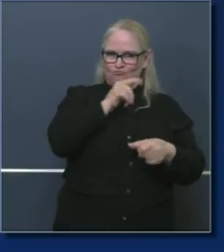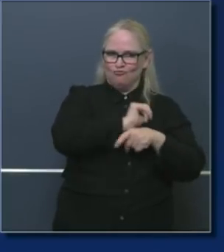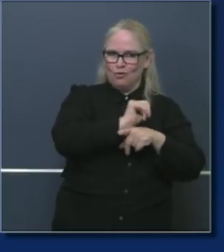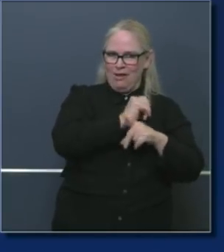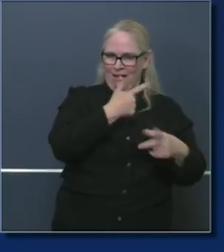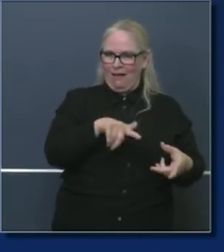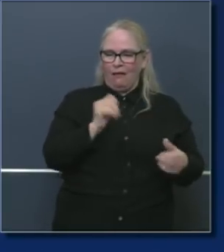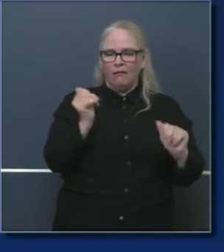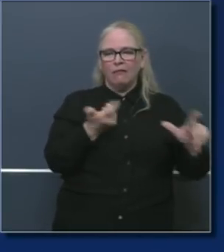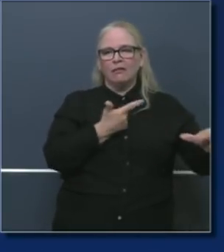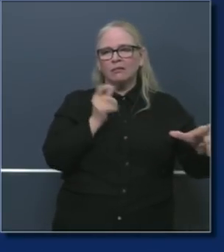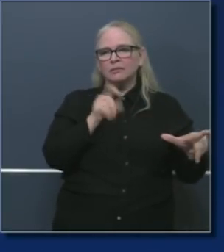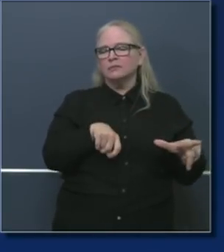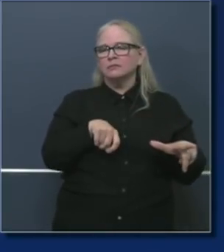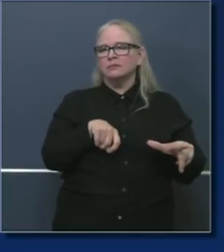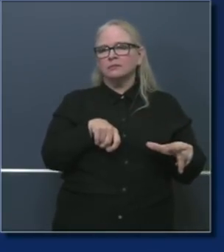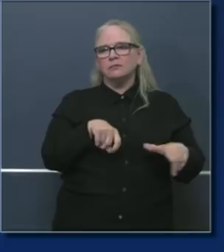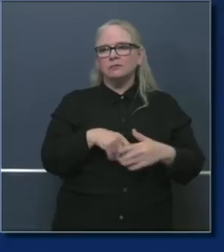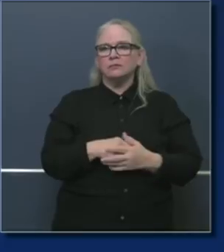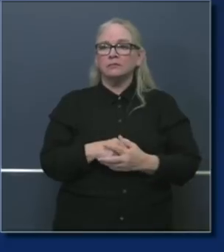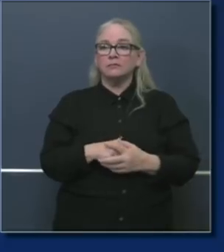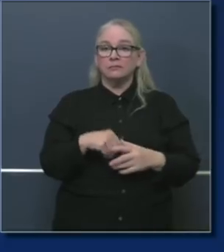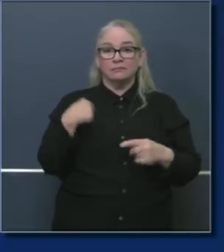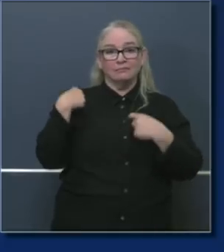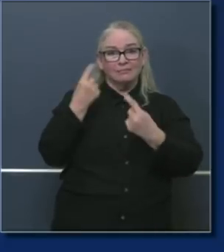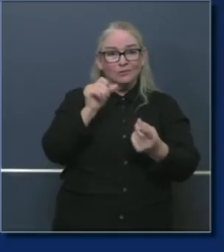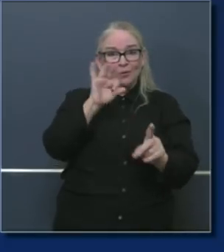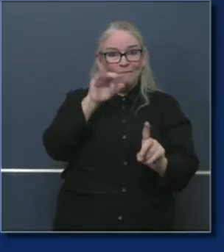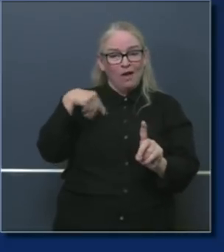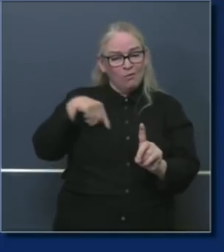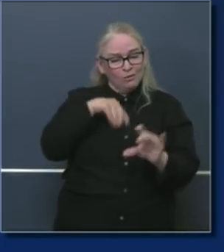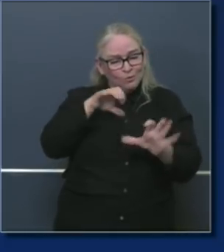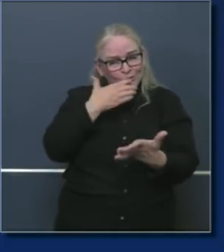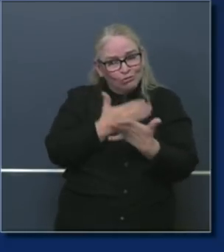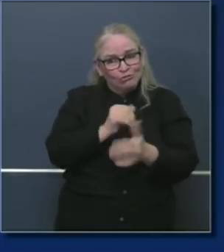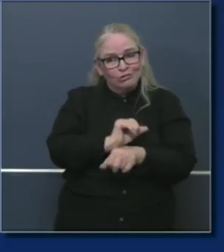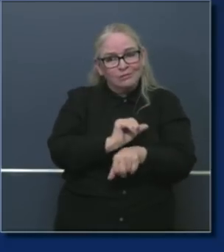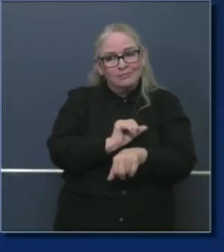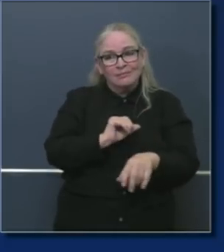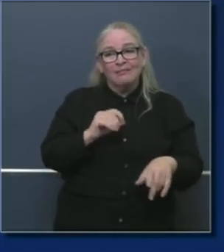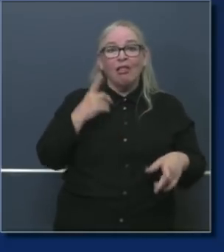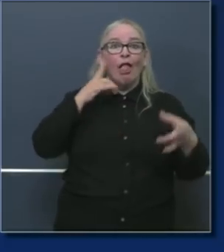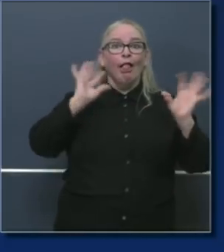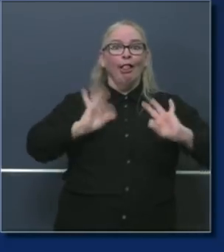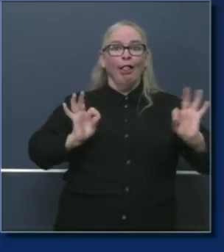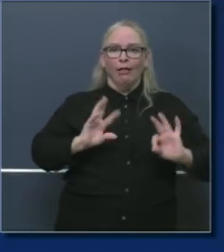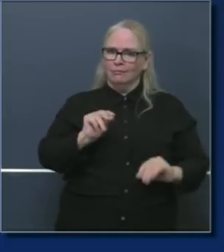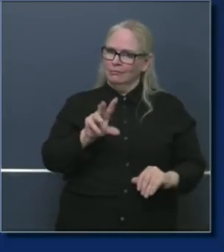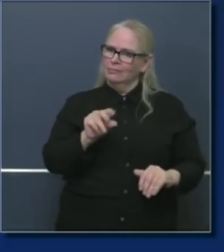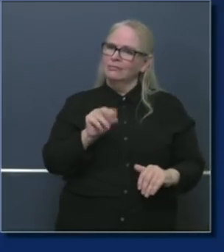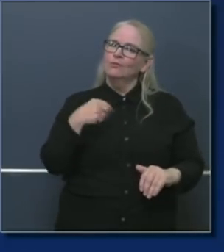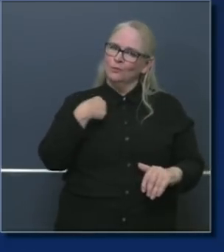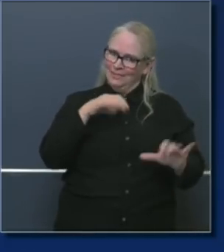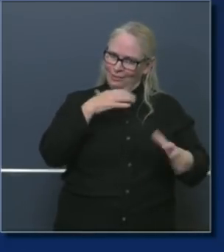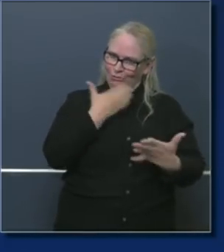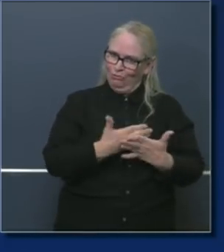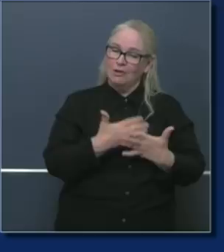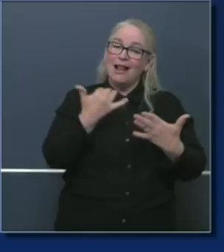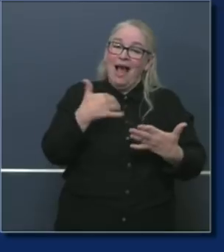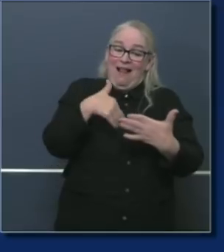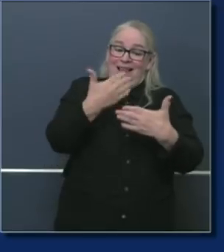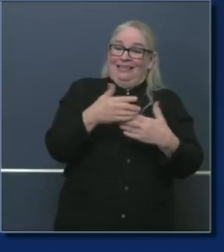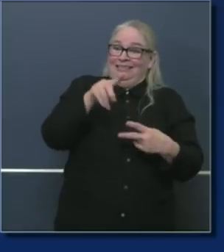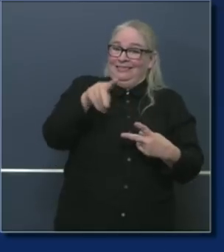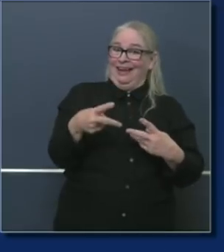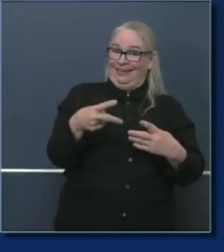to over the last many weeks. This gradual move into stage 2 means that later, soon